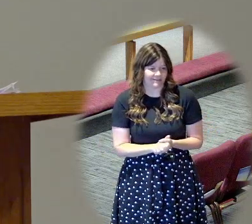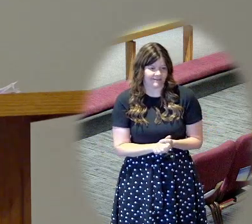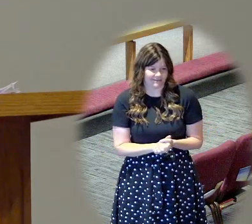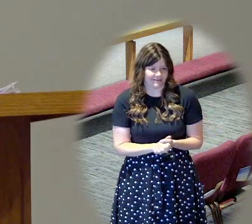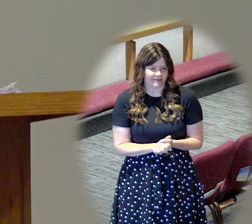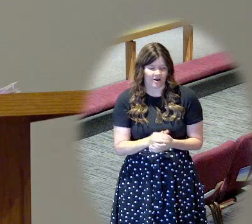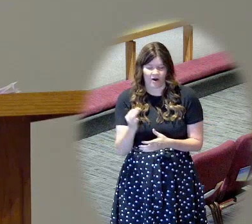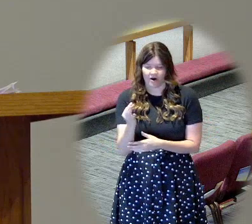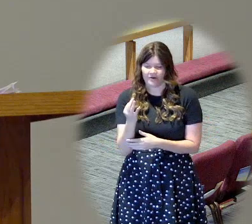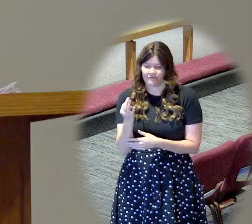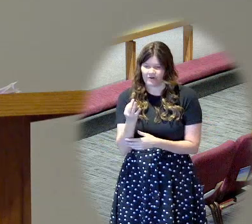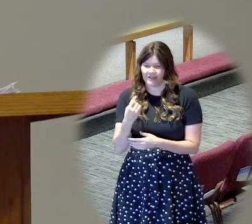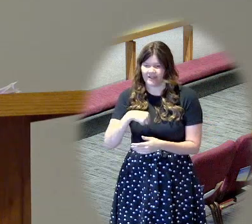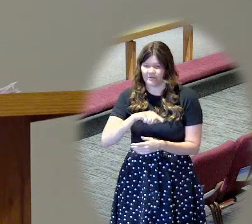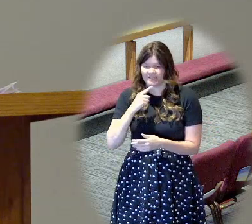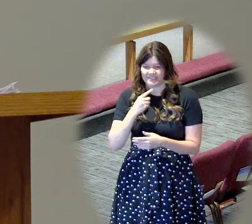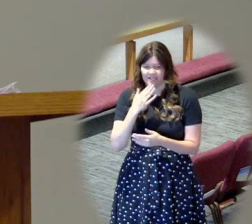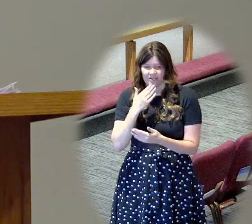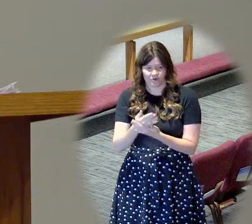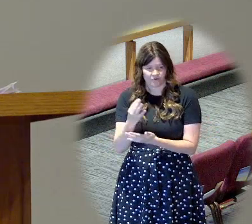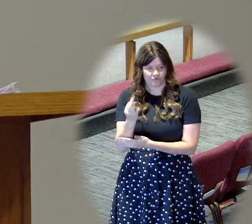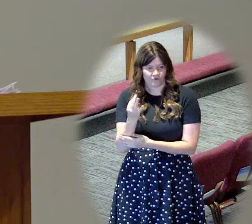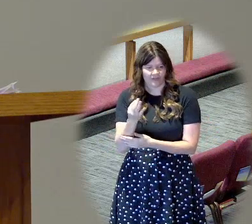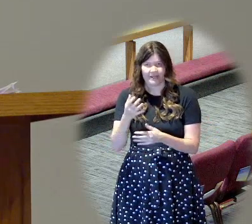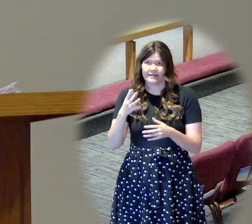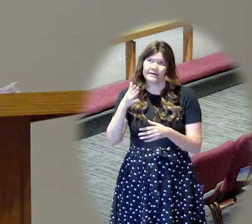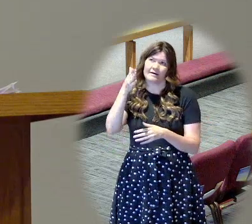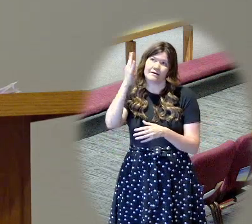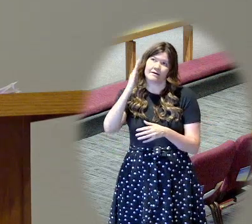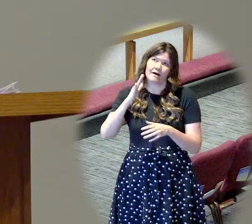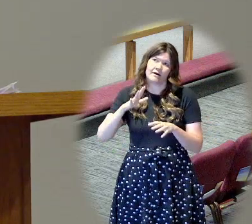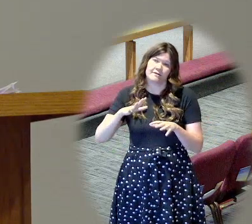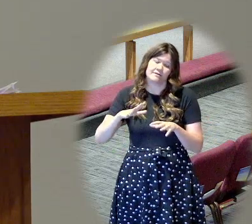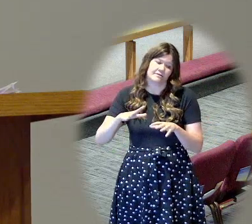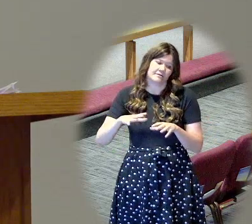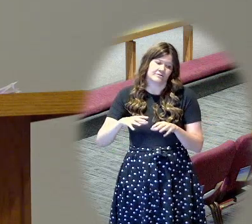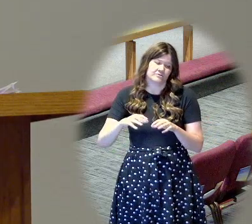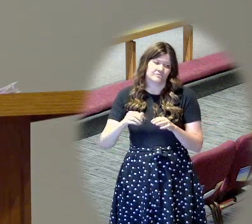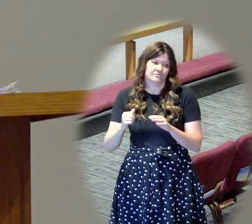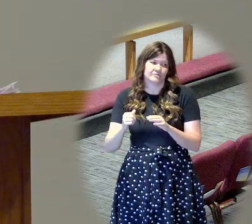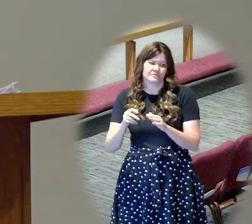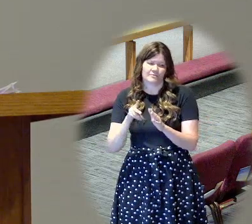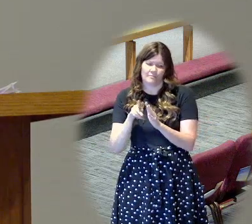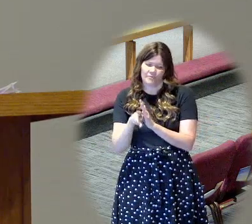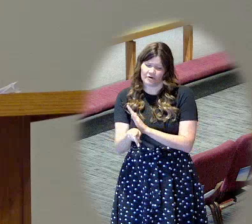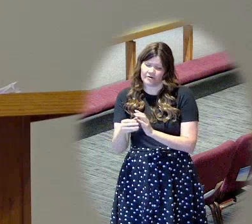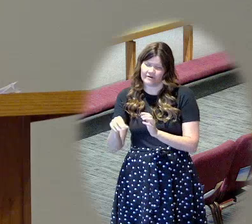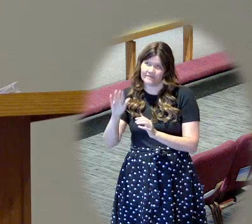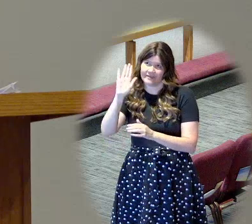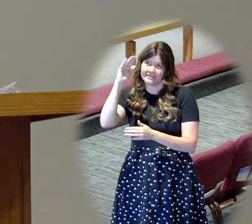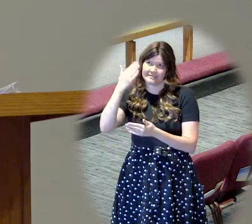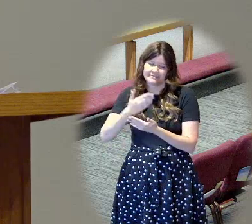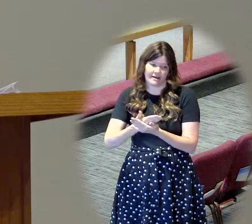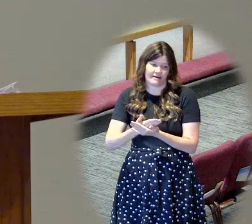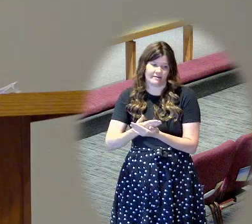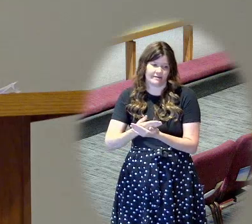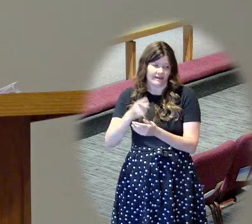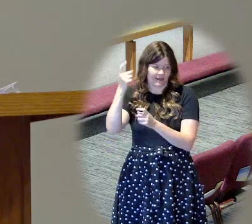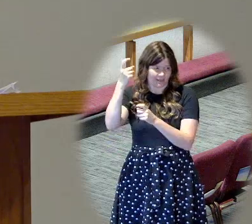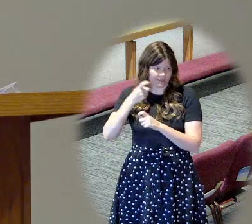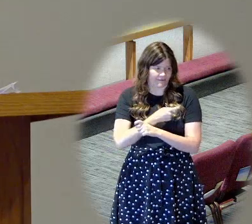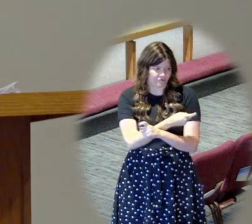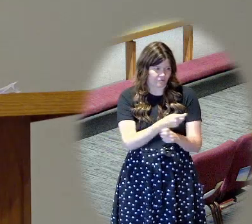On the Friday we now call good, God took the wrongful, brutal murder of his son, gave you and I the forgiveness